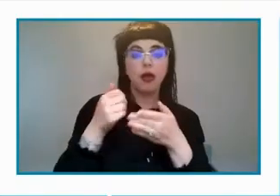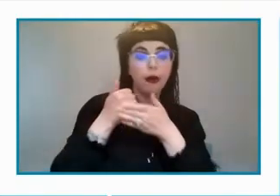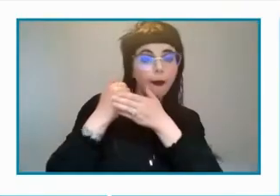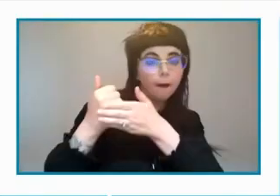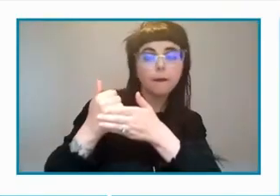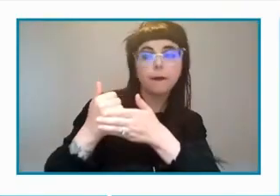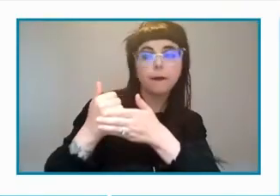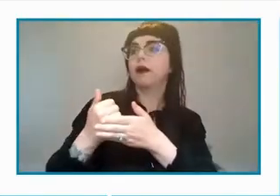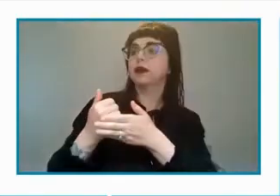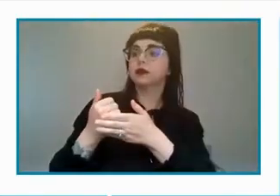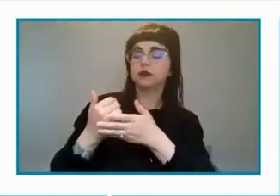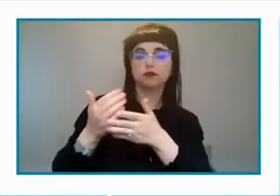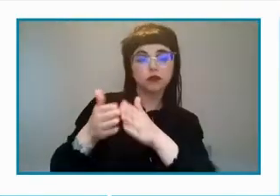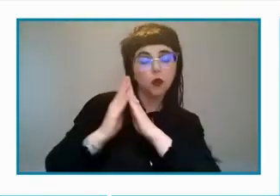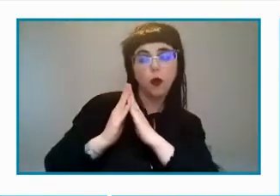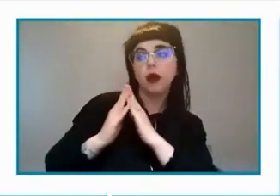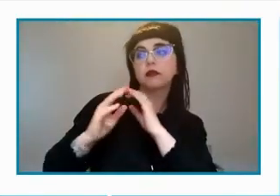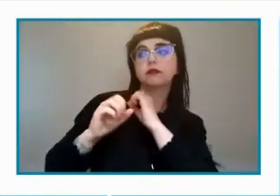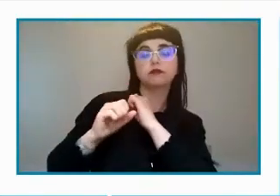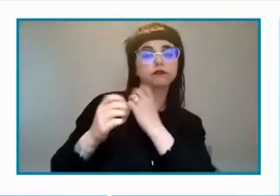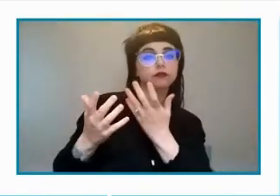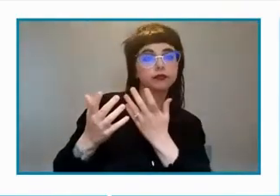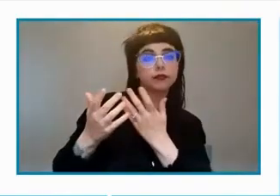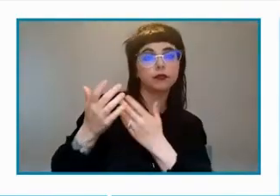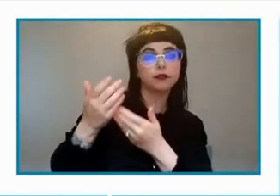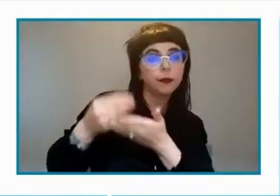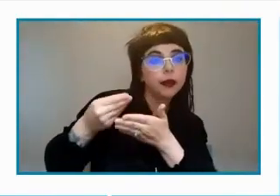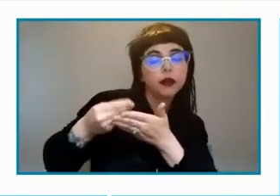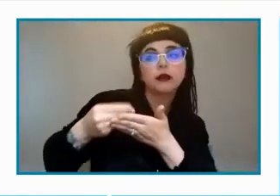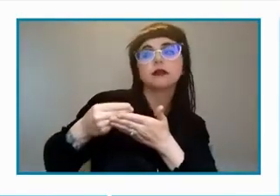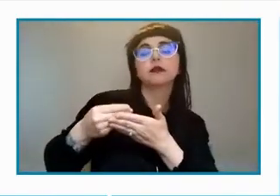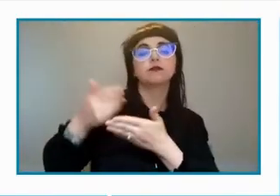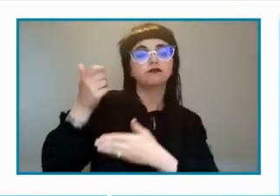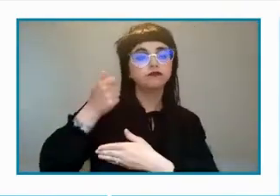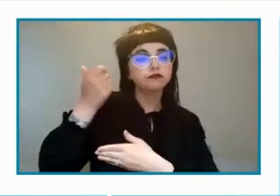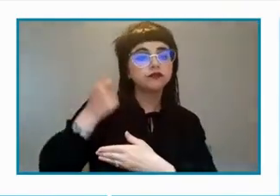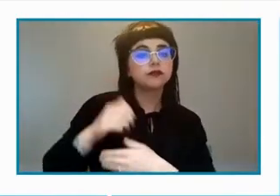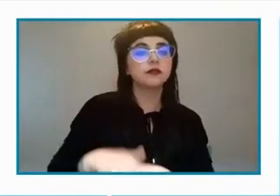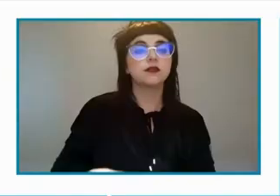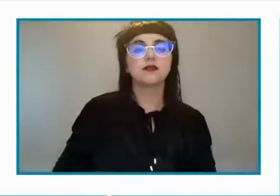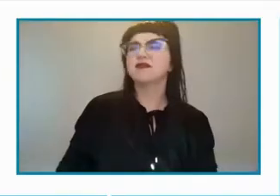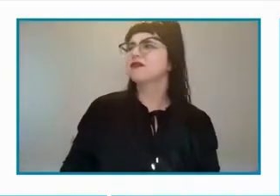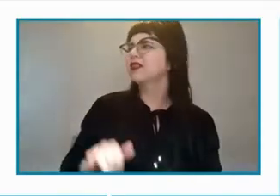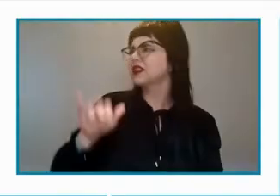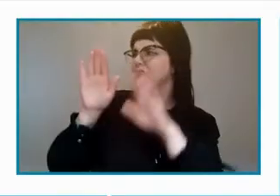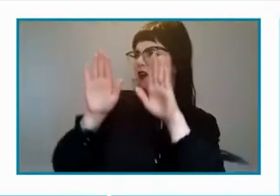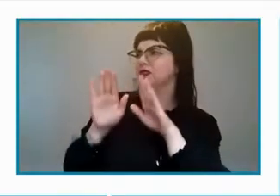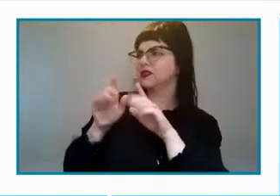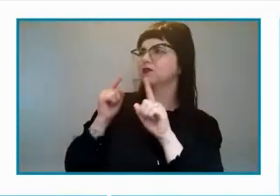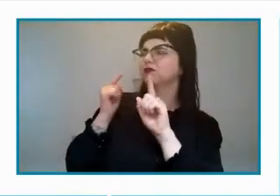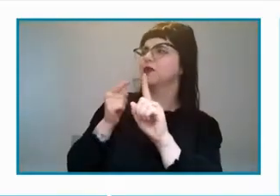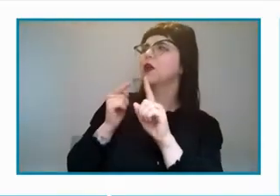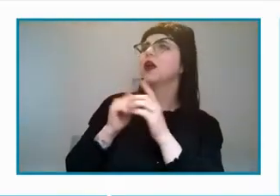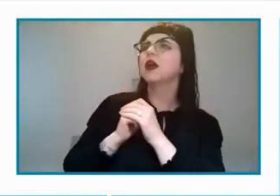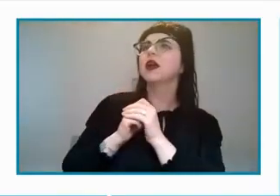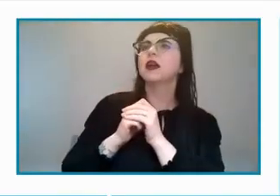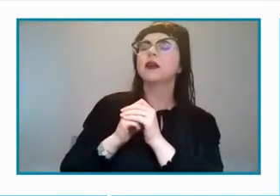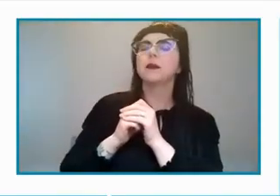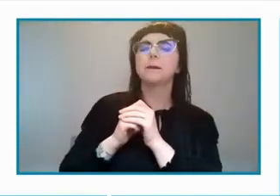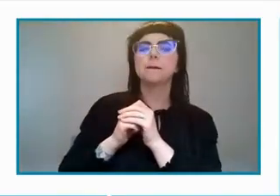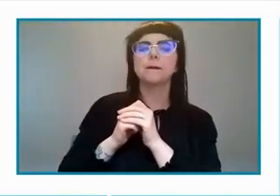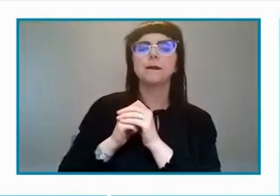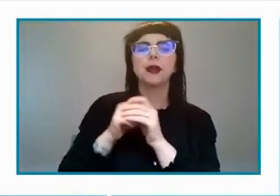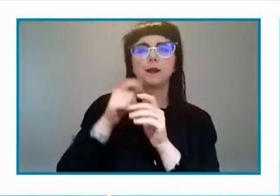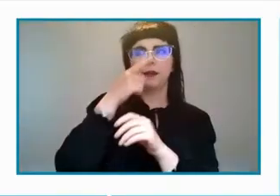You know, that's great, because it's, in a lot of ways, it's sort of the opposite of what a lot of you brought up about your concerns about it,